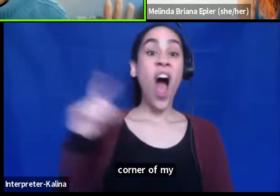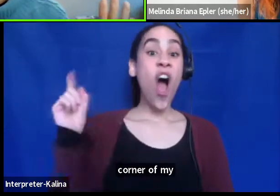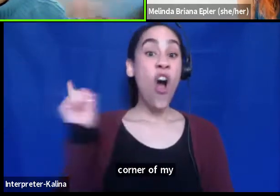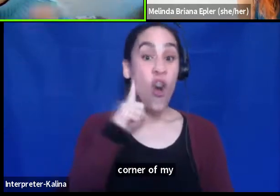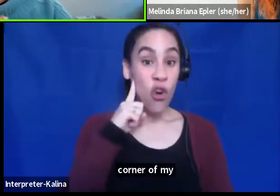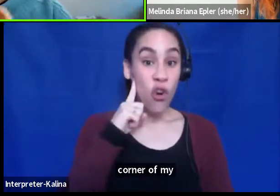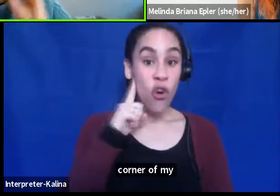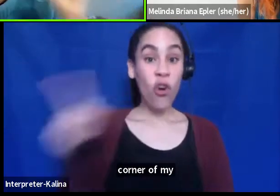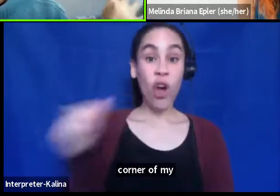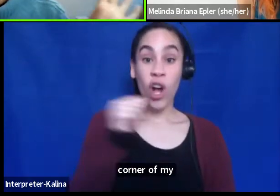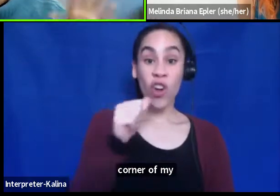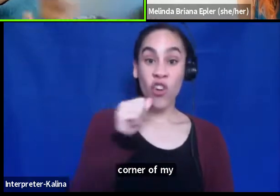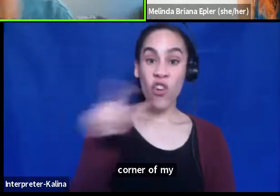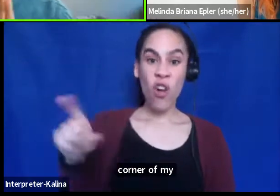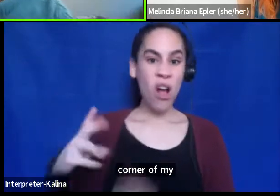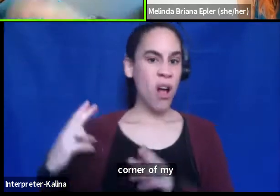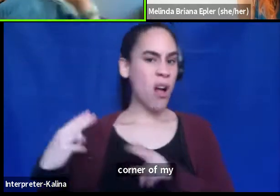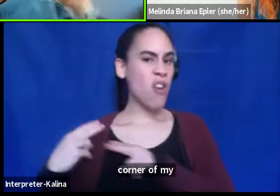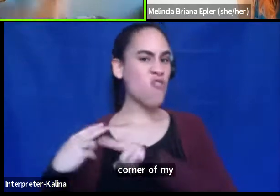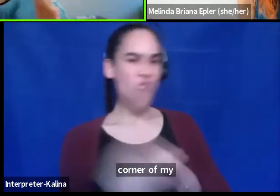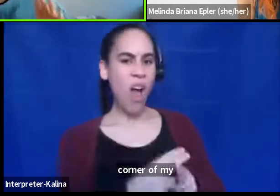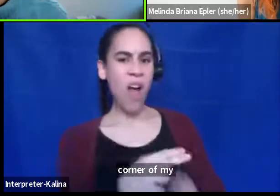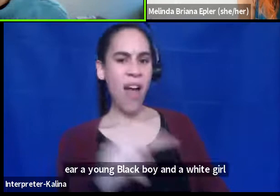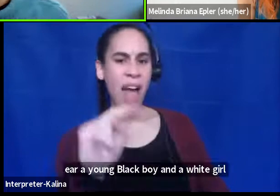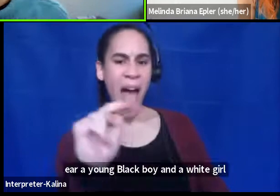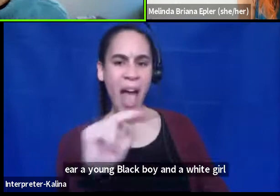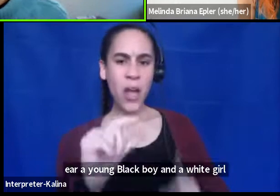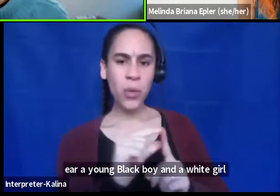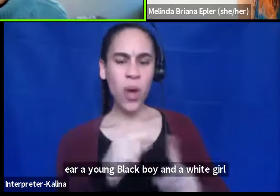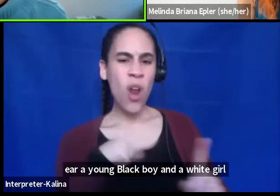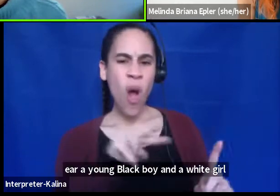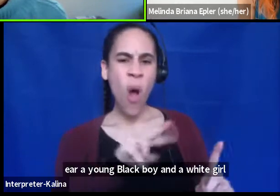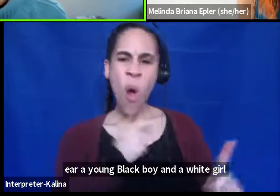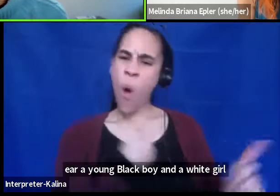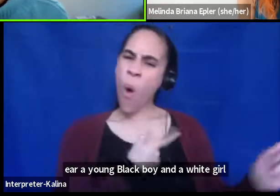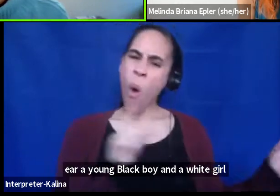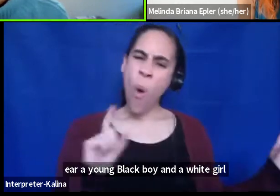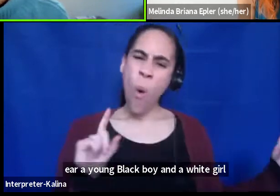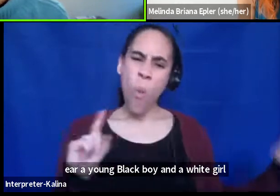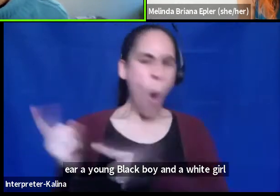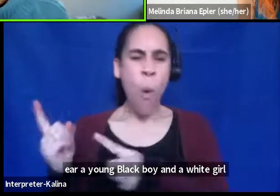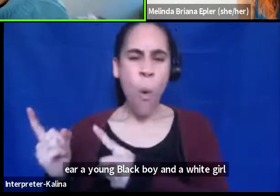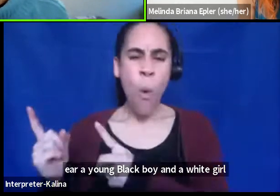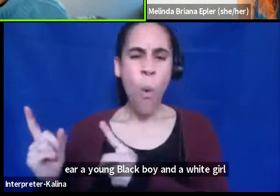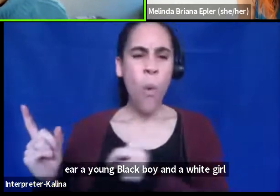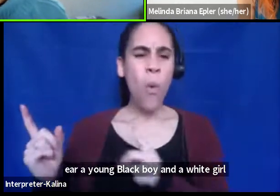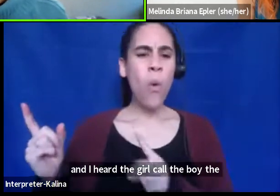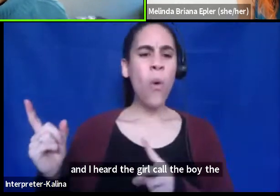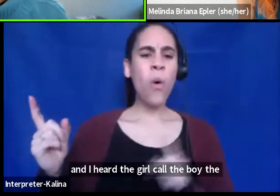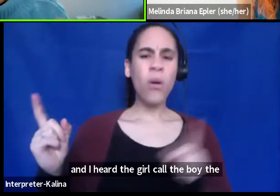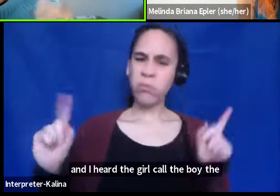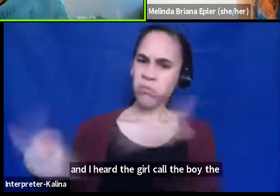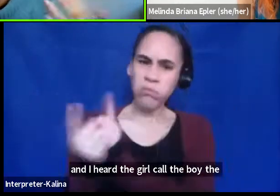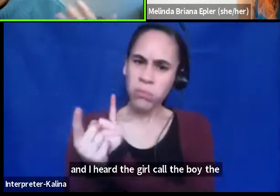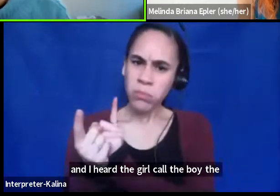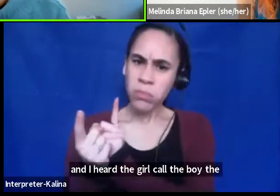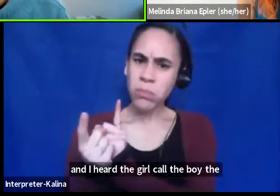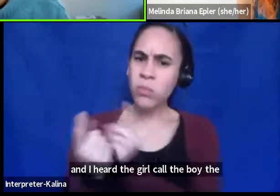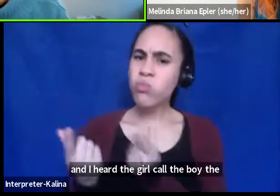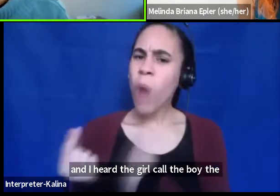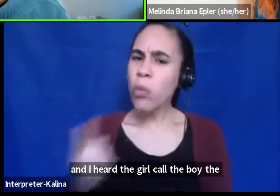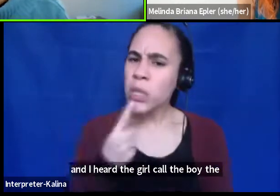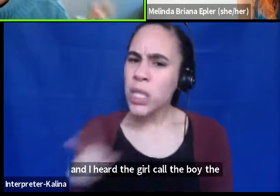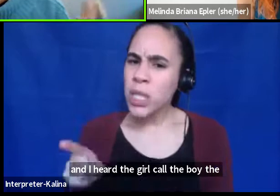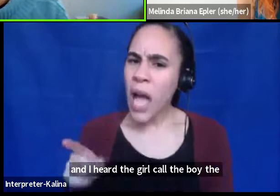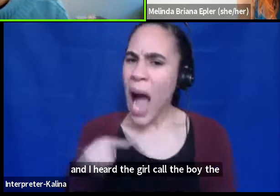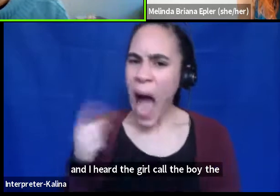stormed over, like just stormed over. And I said, like, what did you just say? Like, I can't